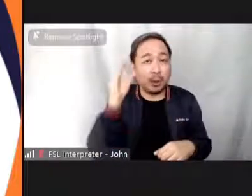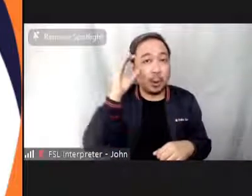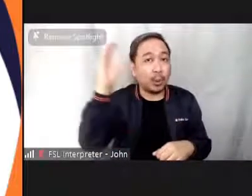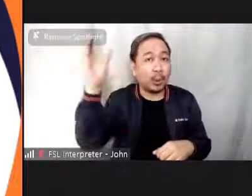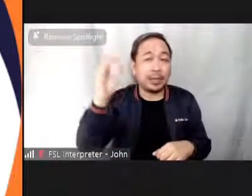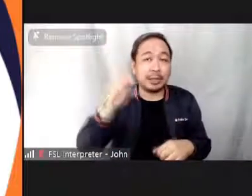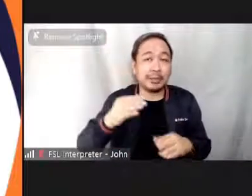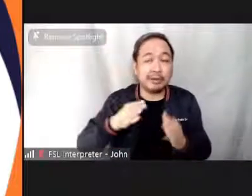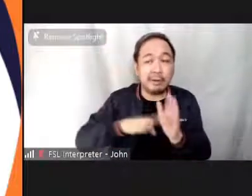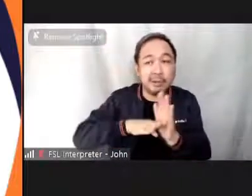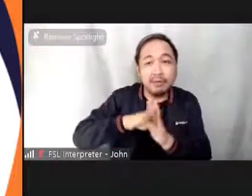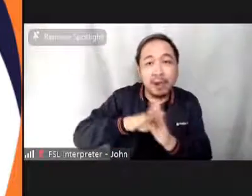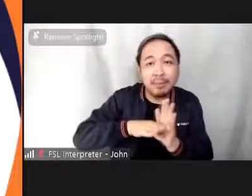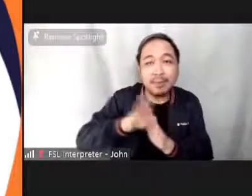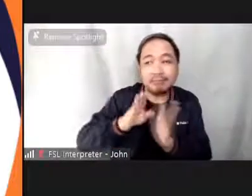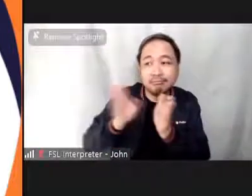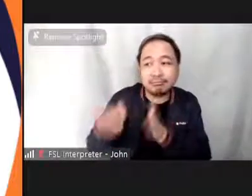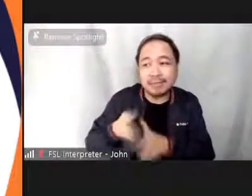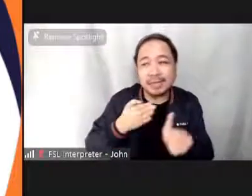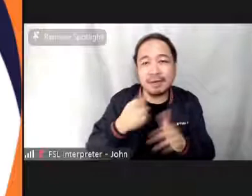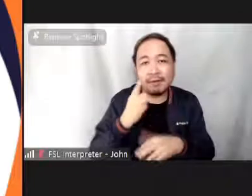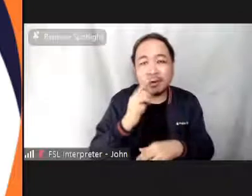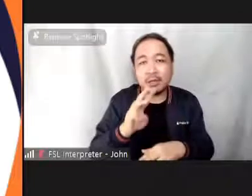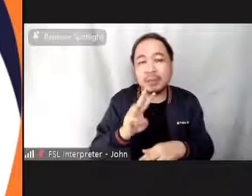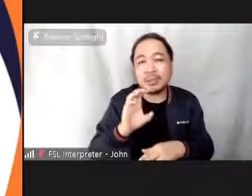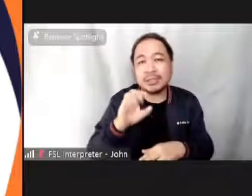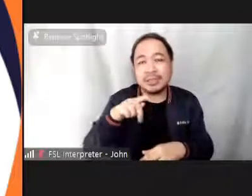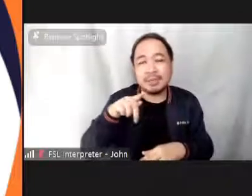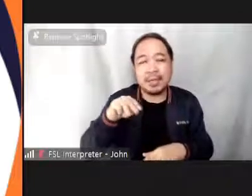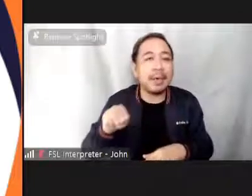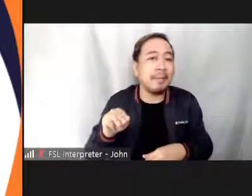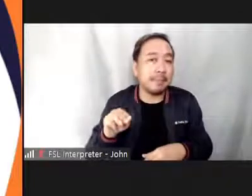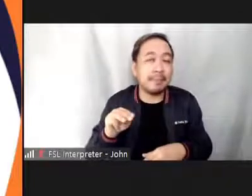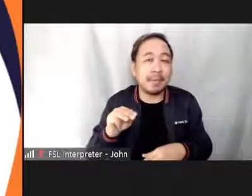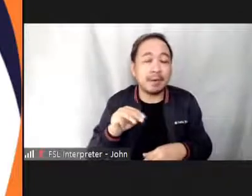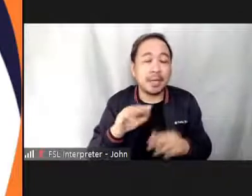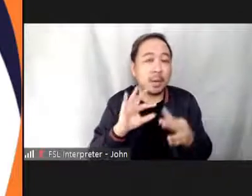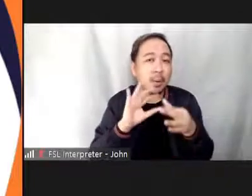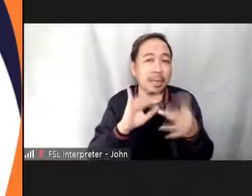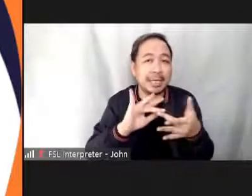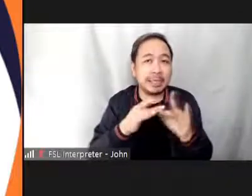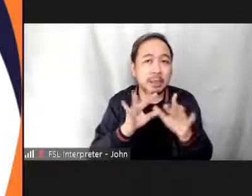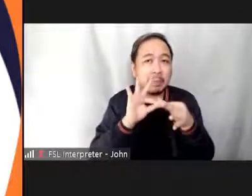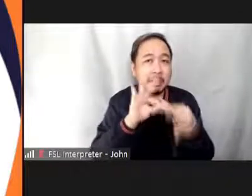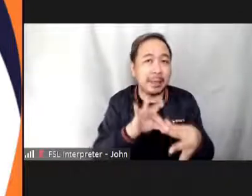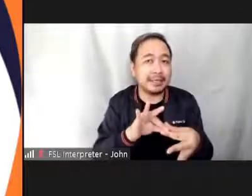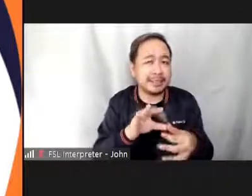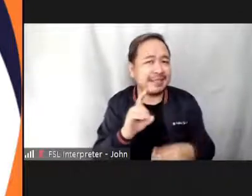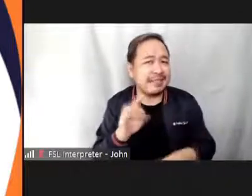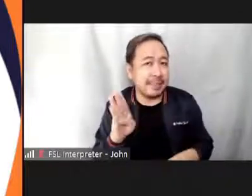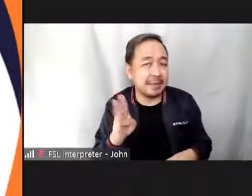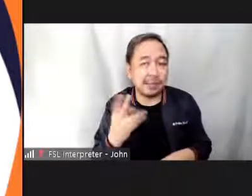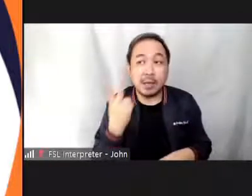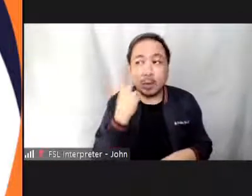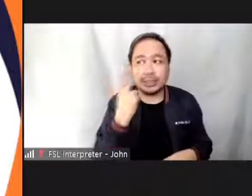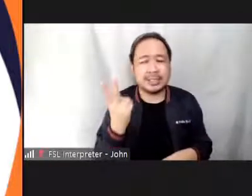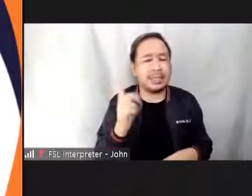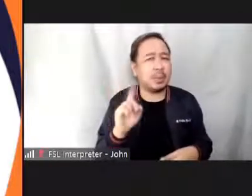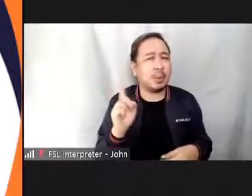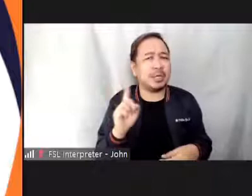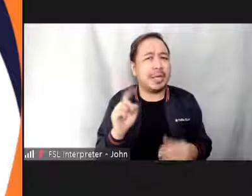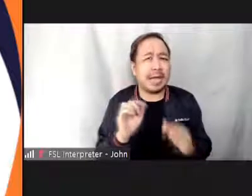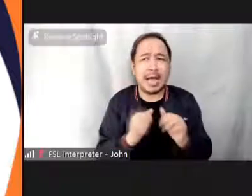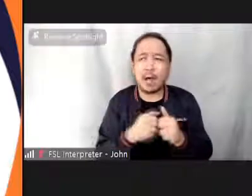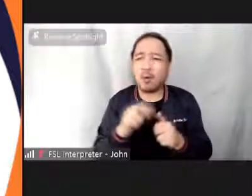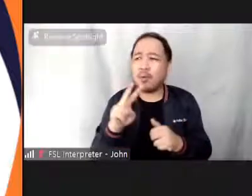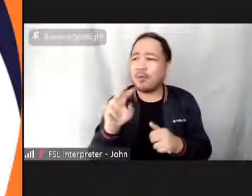and development of the WCPMIS web-based database, we also looked into the datasets of BAUSI